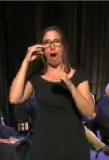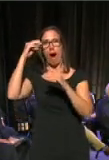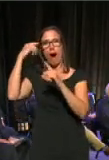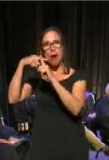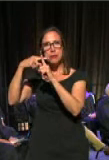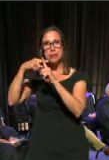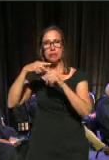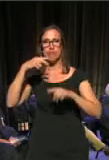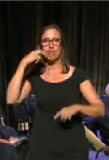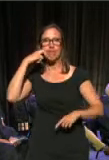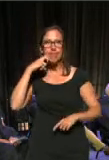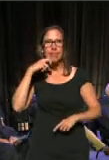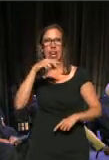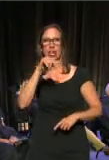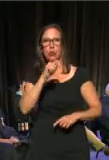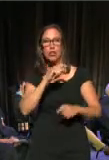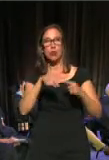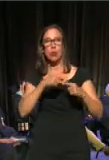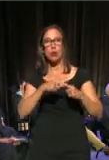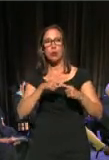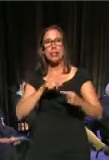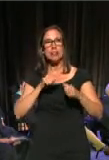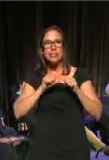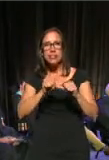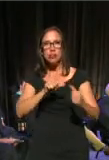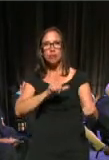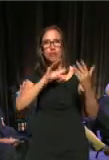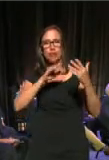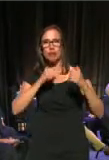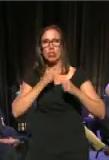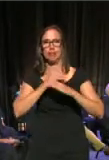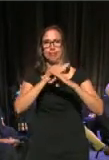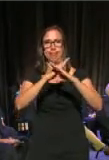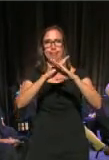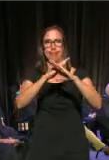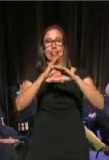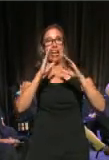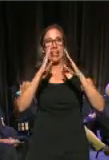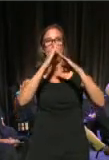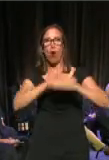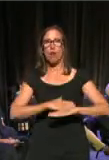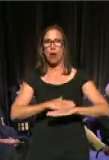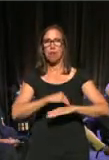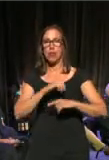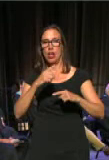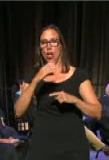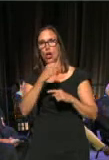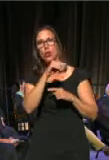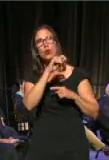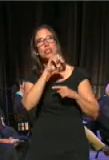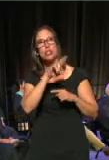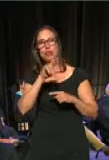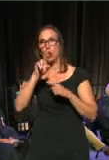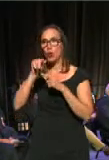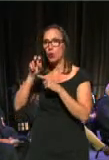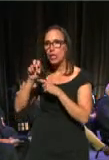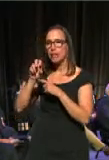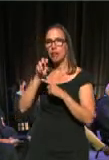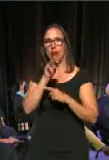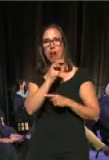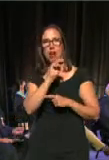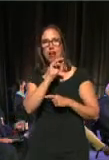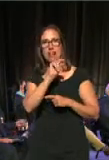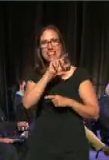grit as we continue to face challenges and opportunities to overcome them. As Christopher Reeve, Nelson